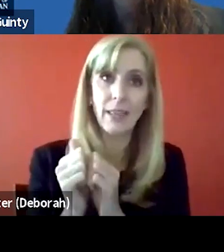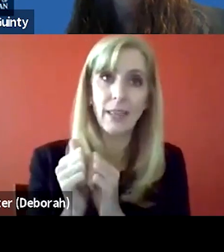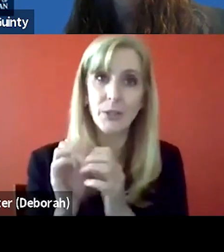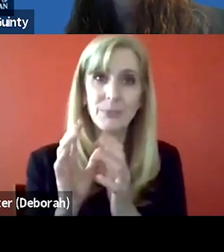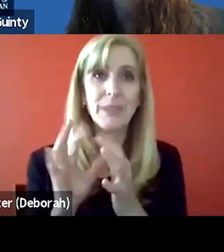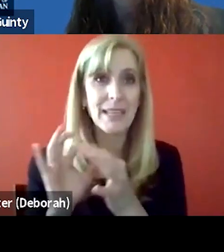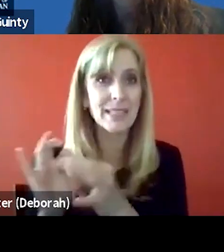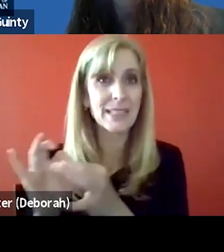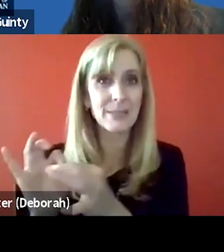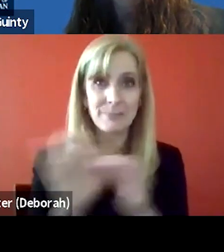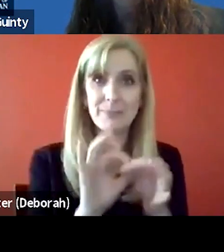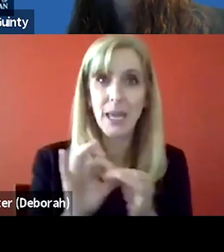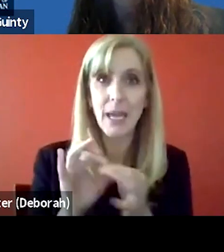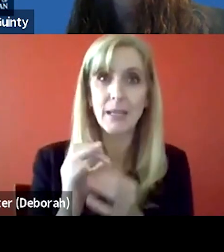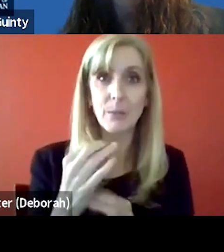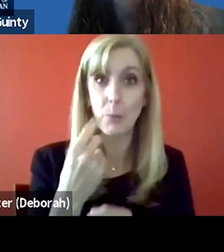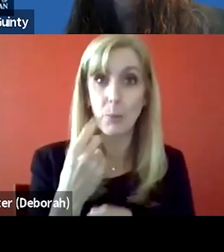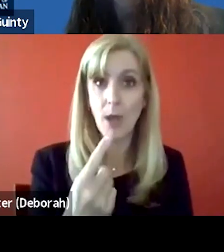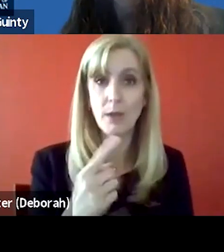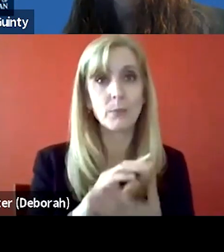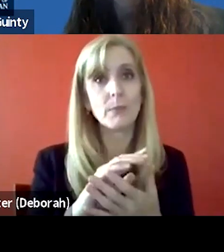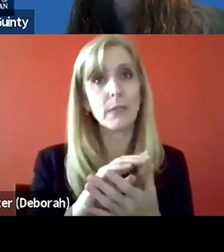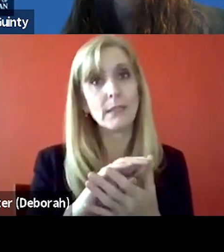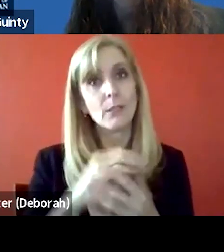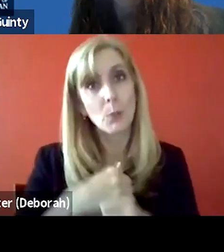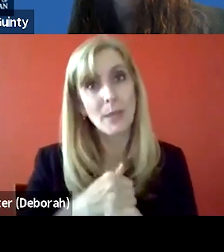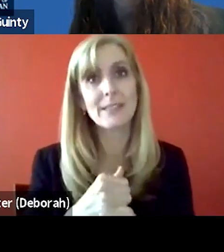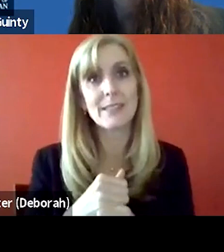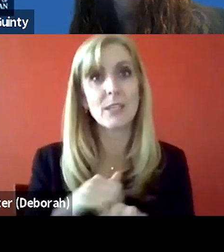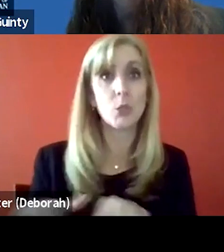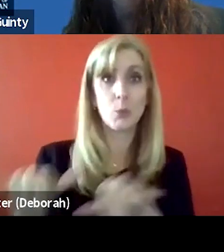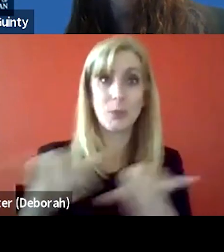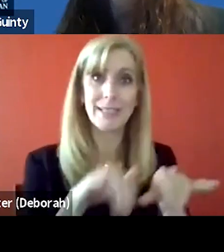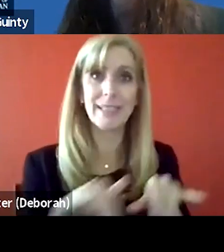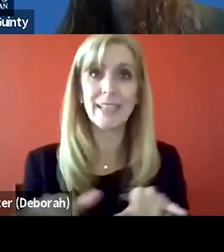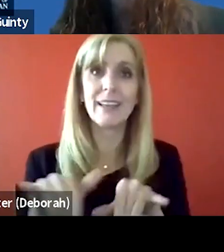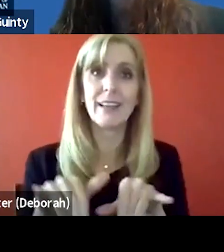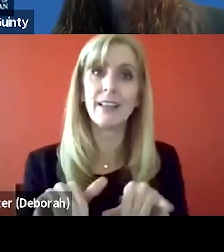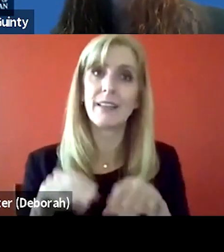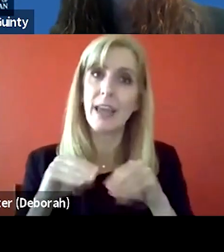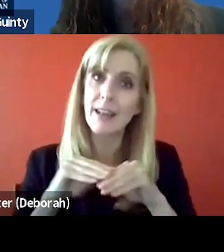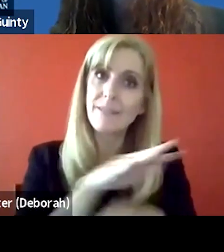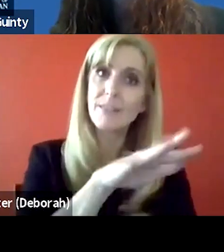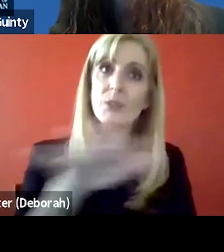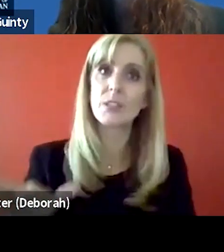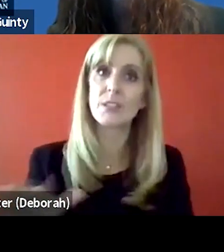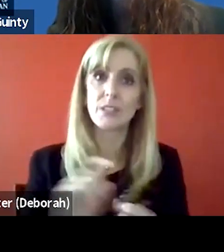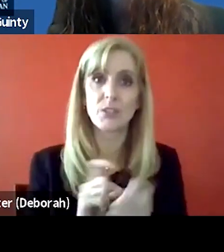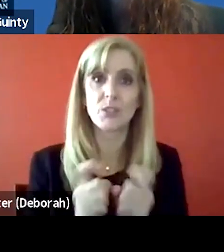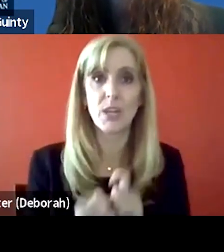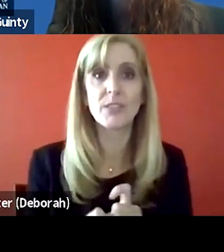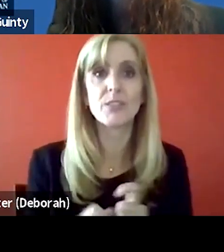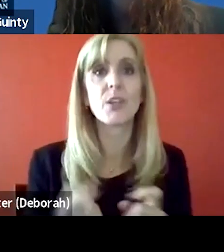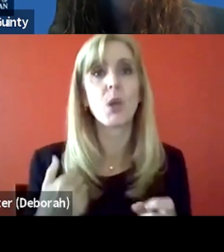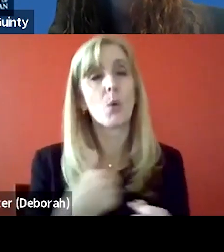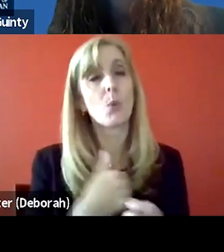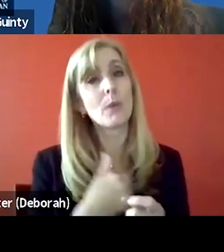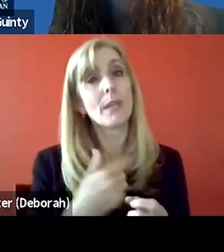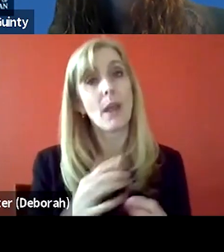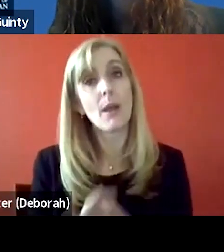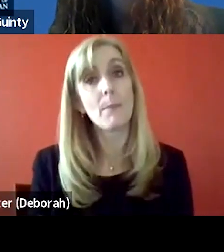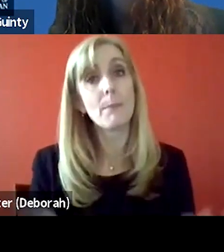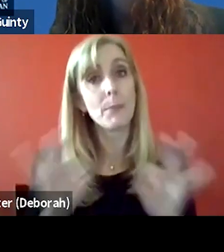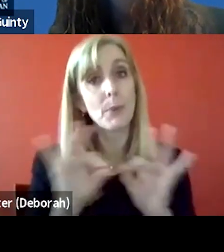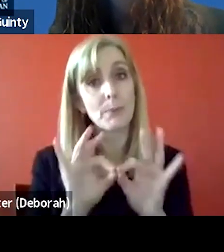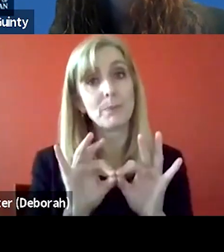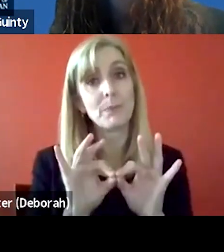we come together as one, we create unity that can bring about change. Like we are important. And I